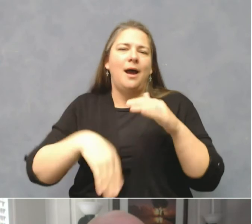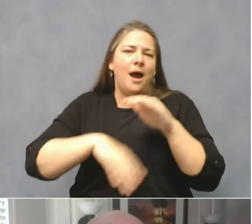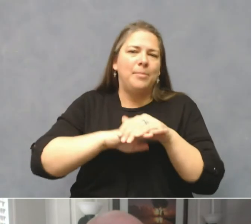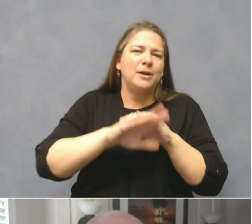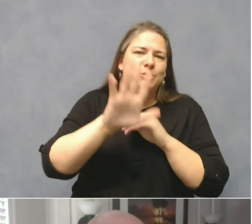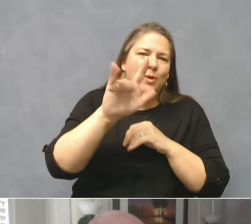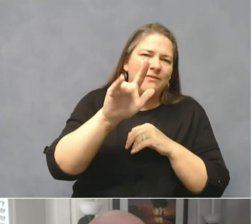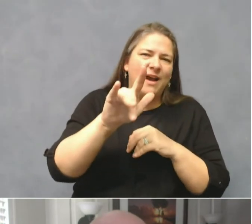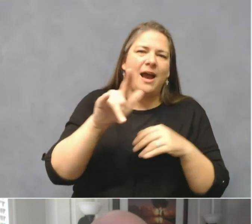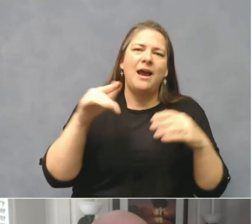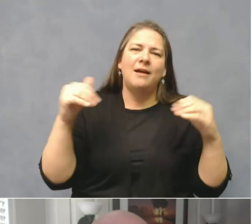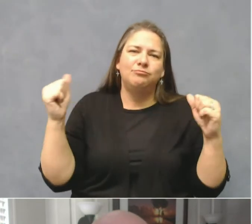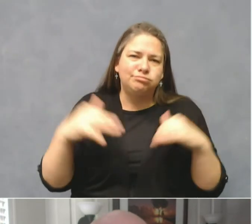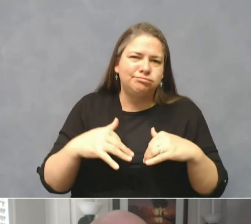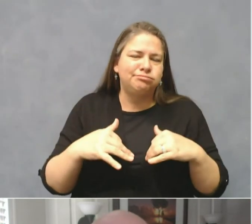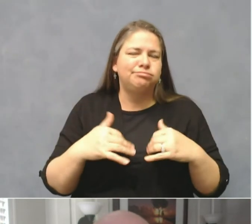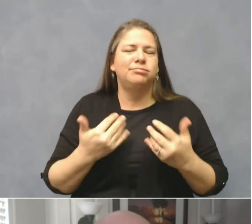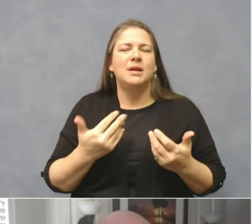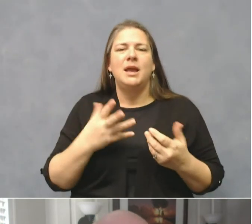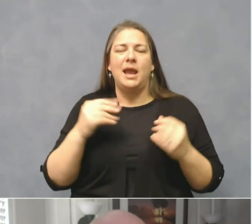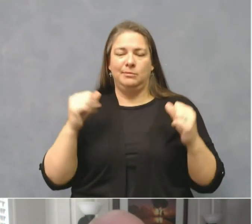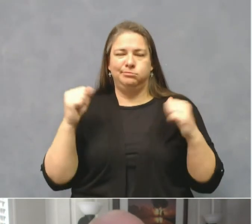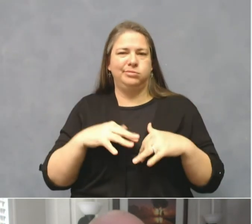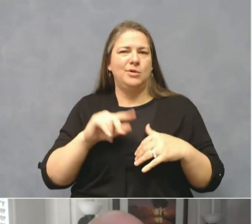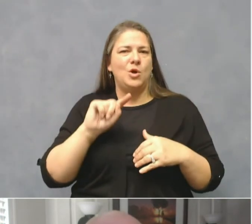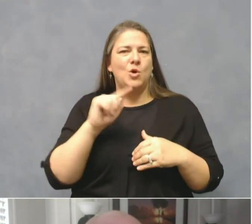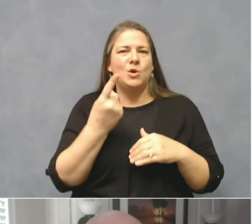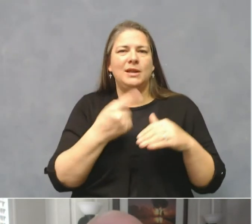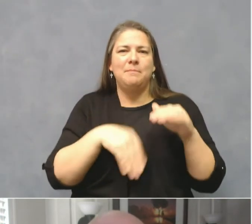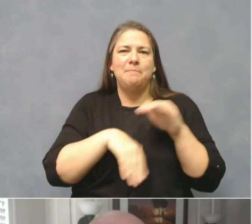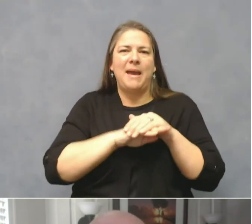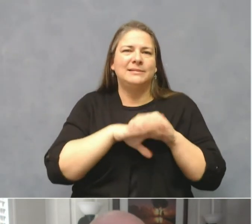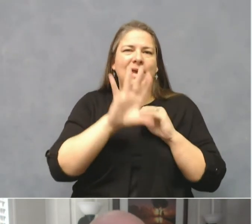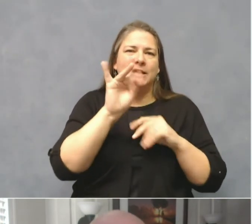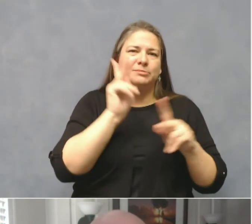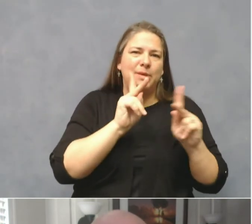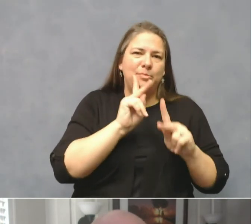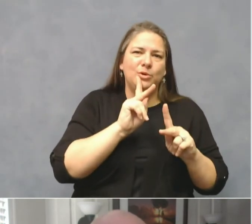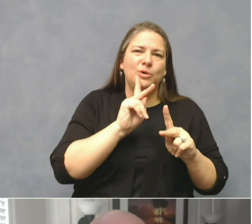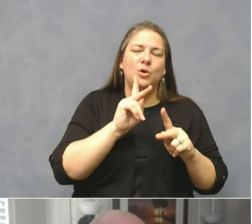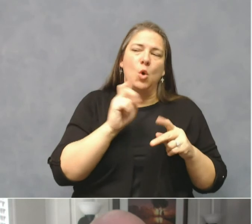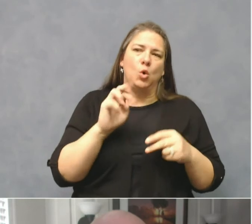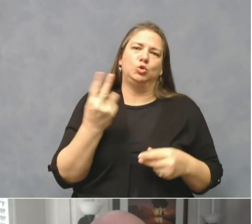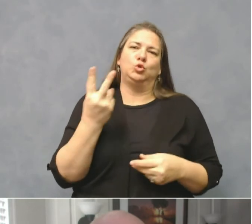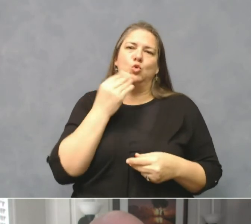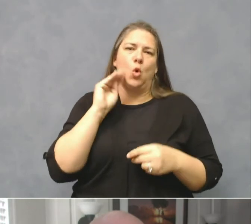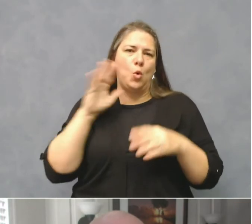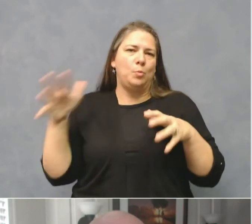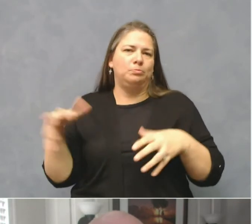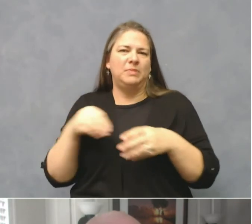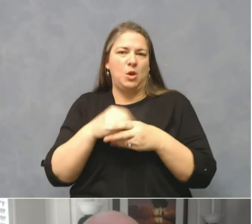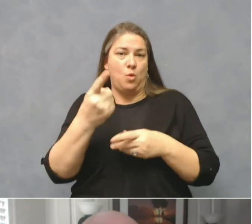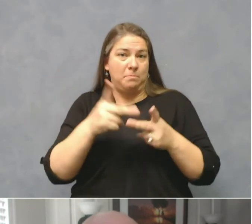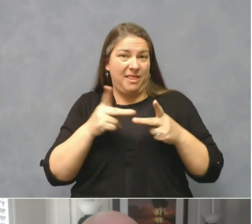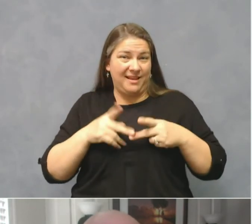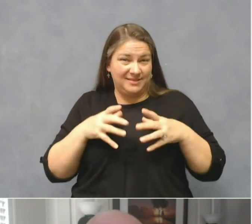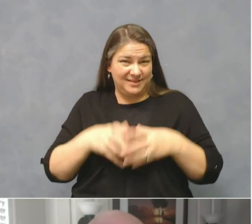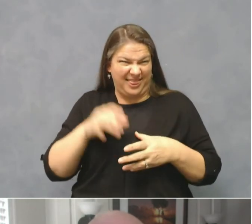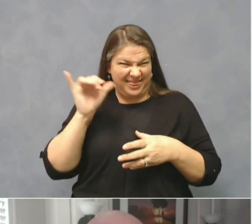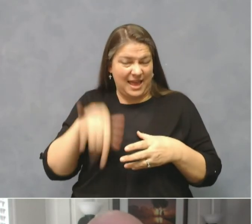gatherings restricted to only a max of 8 people and no more than 2 households, and took those and